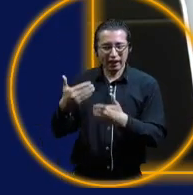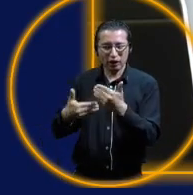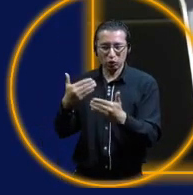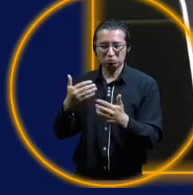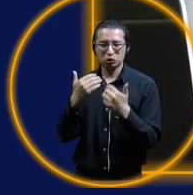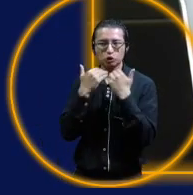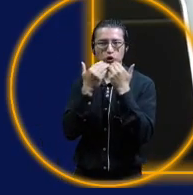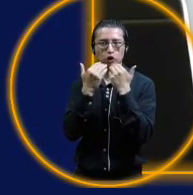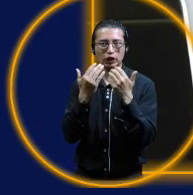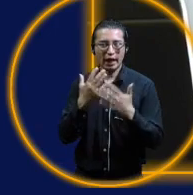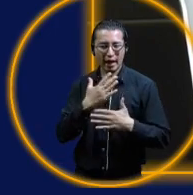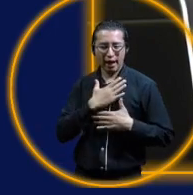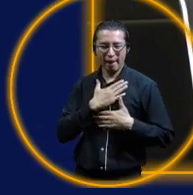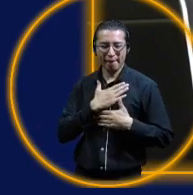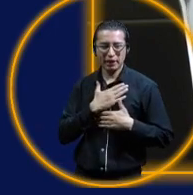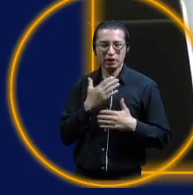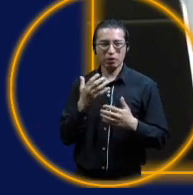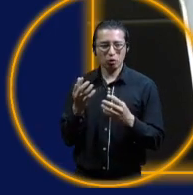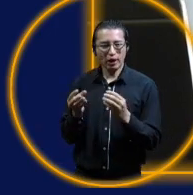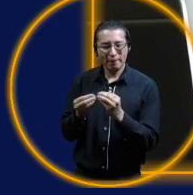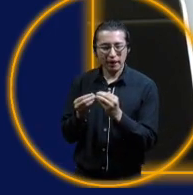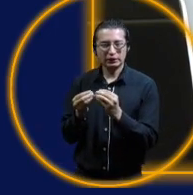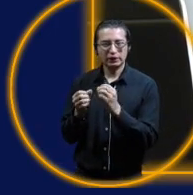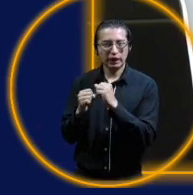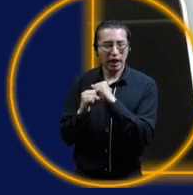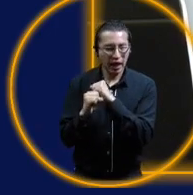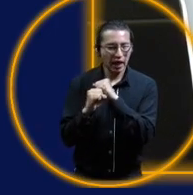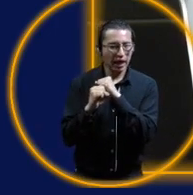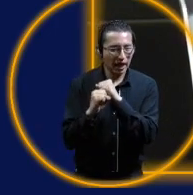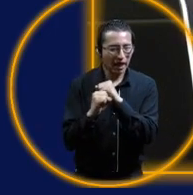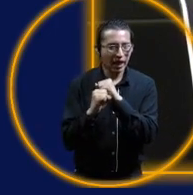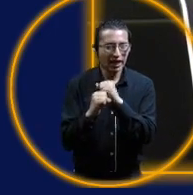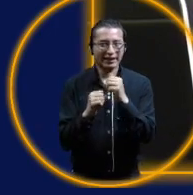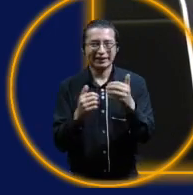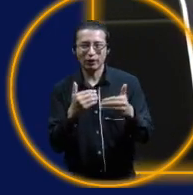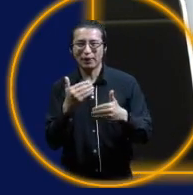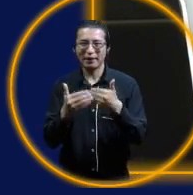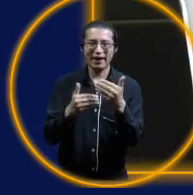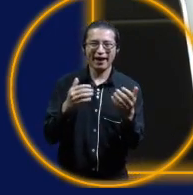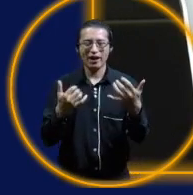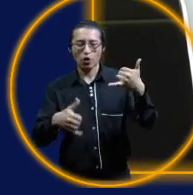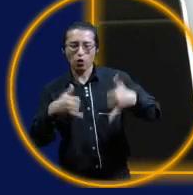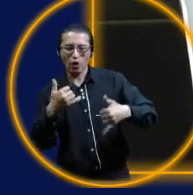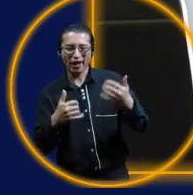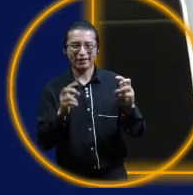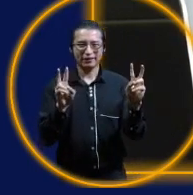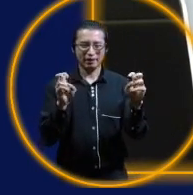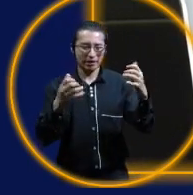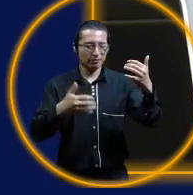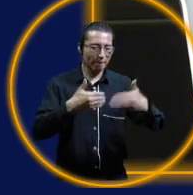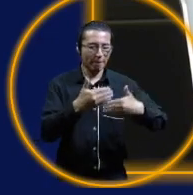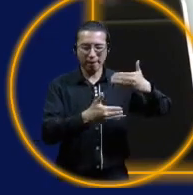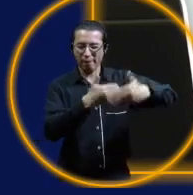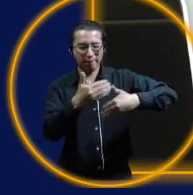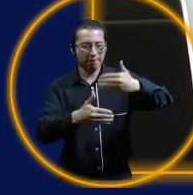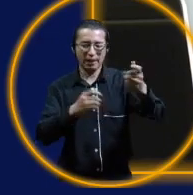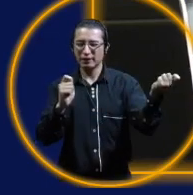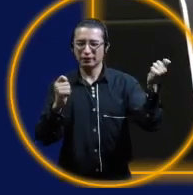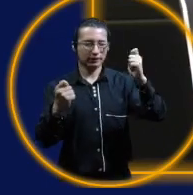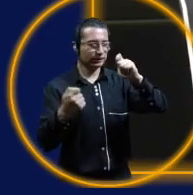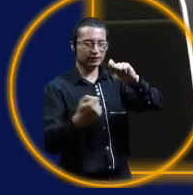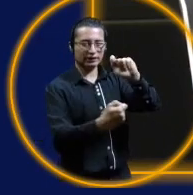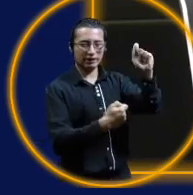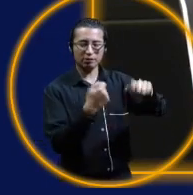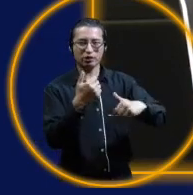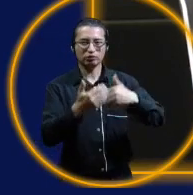pulling me towards this. I don't really know, and I start messing around, it turns into like a whole like limb of